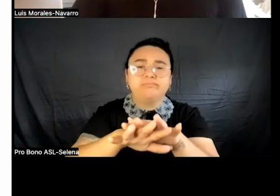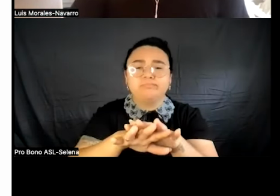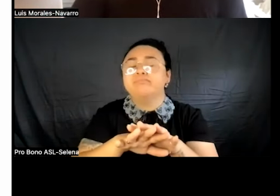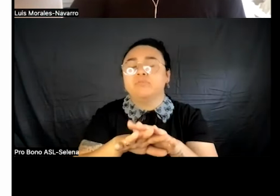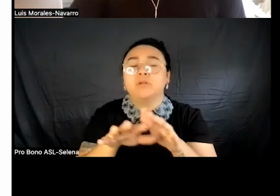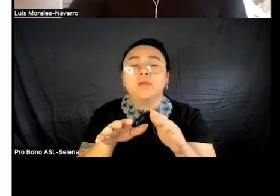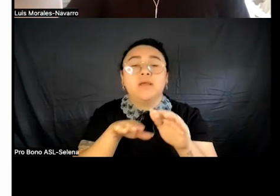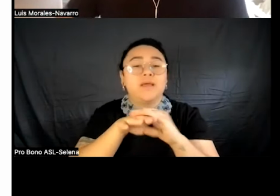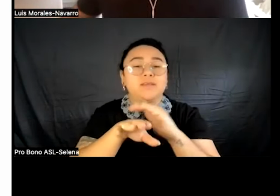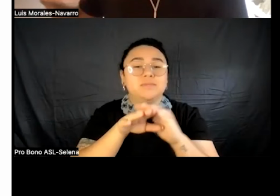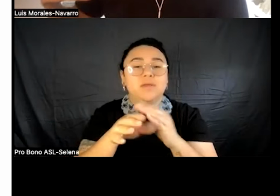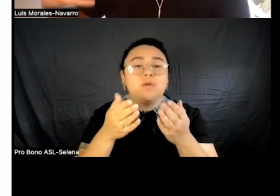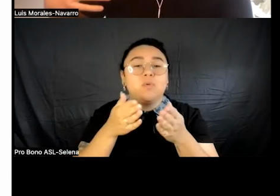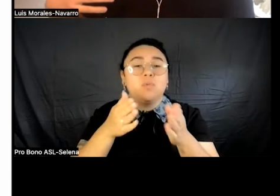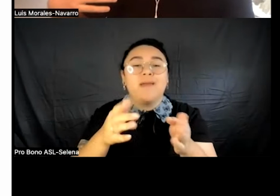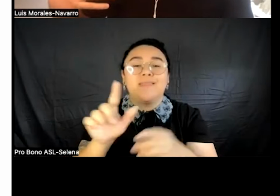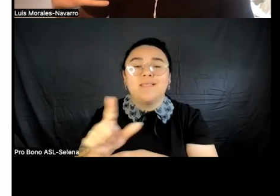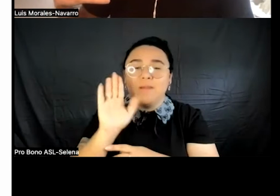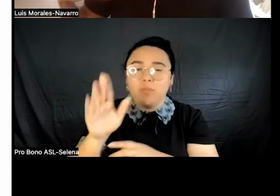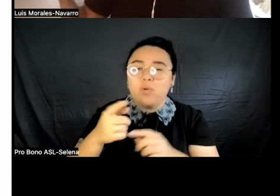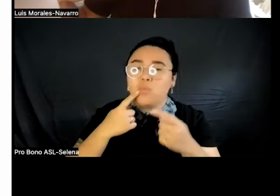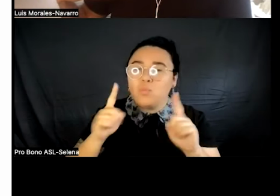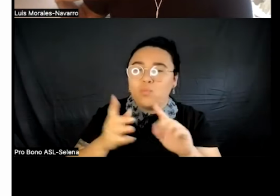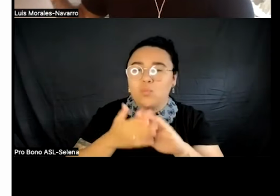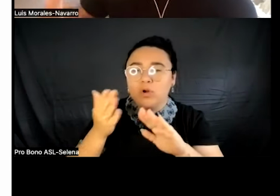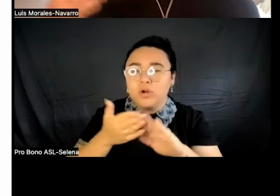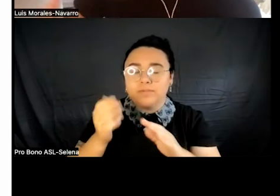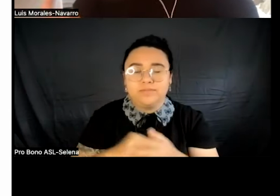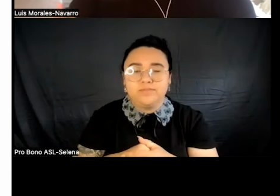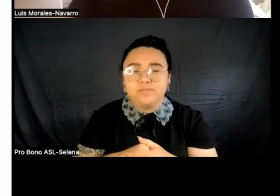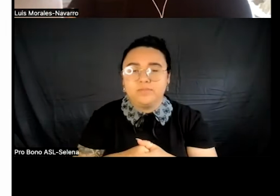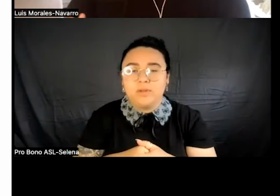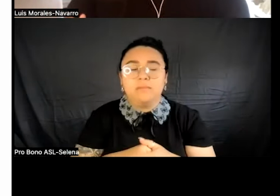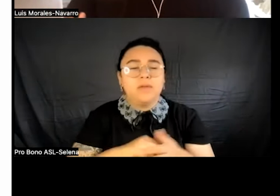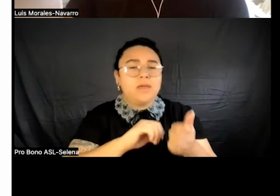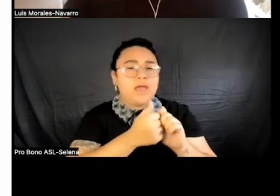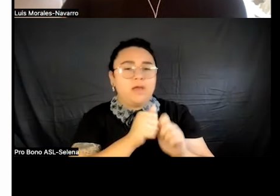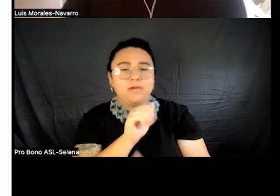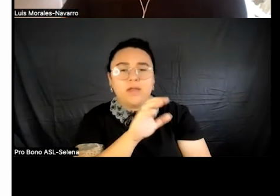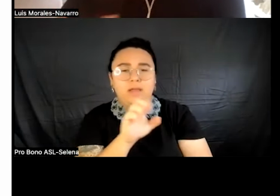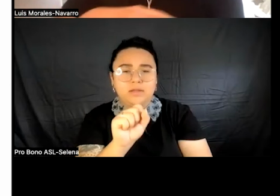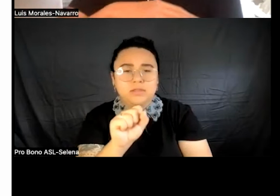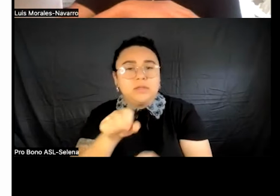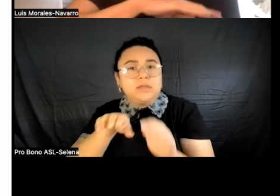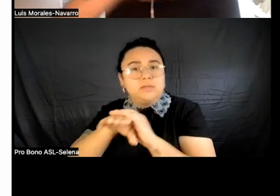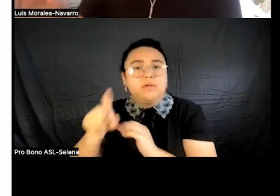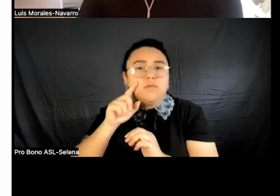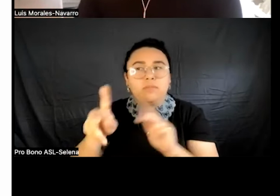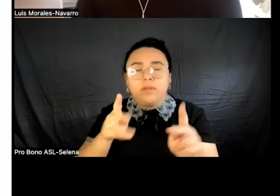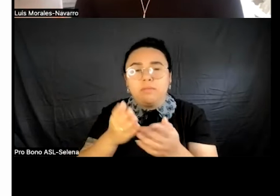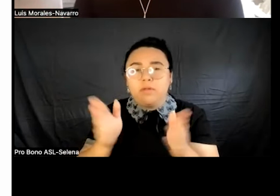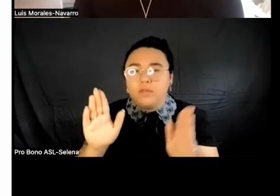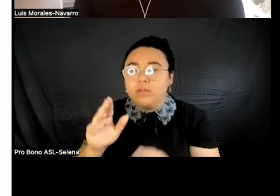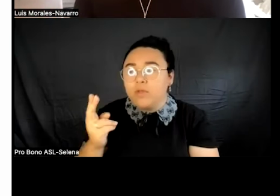works. But also we need to think about how do we make accessibility accessible to people who use p5.js and might have no